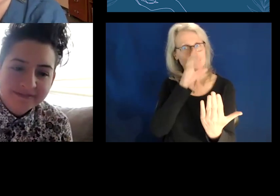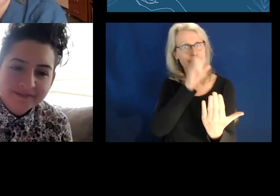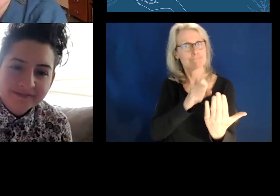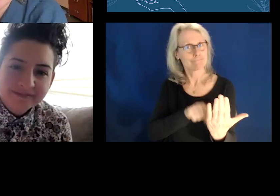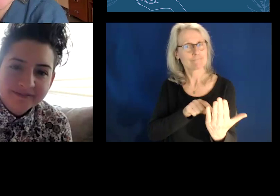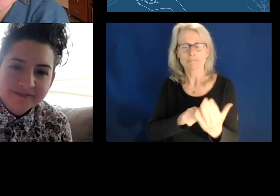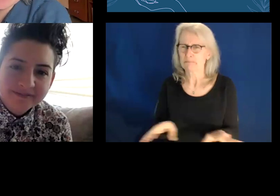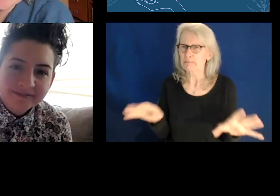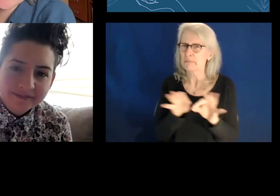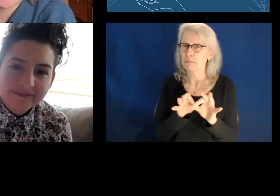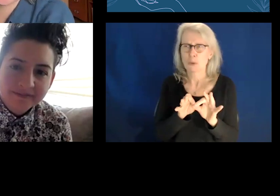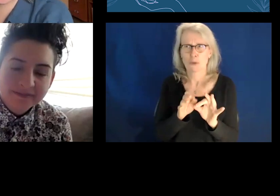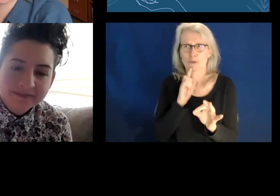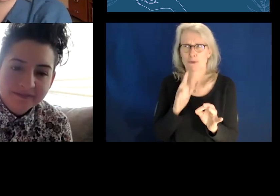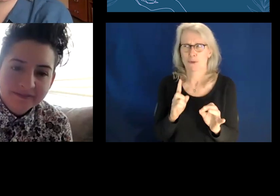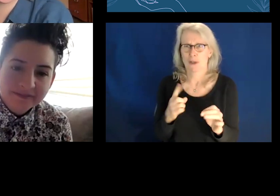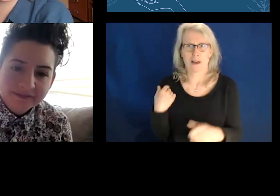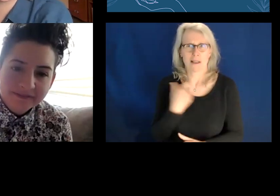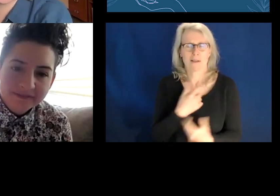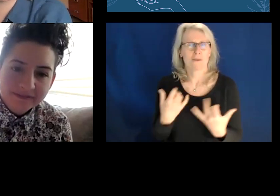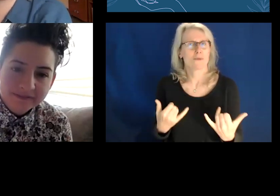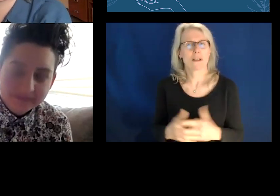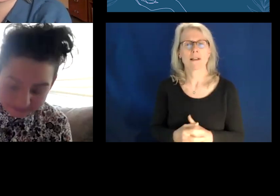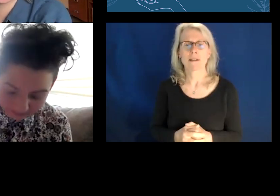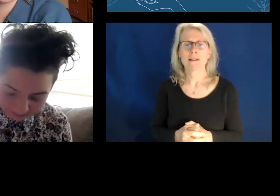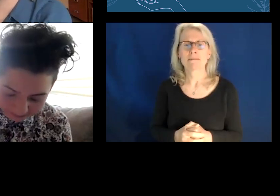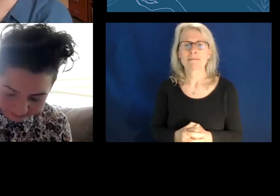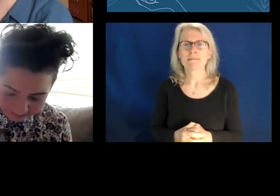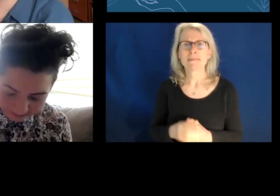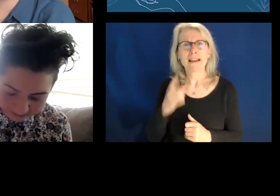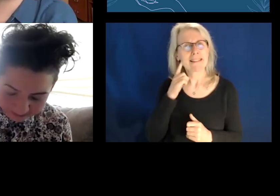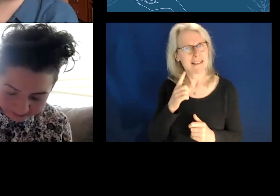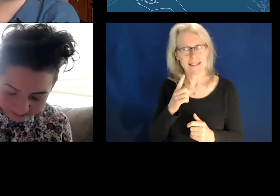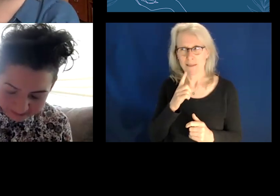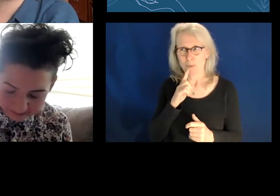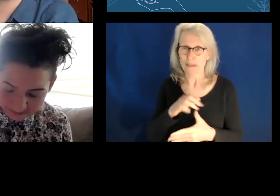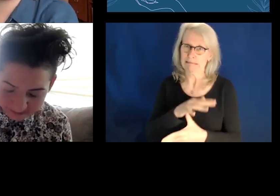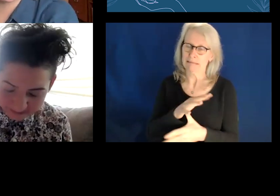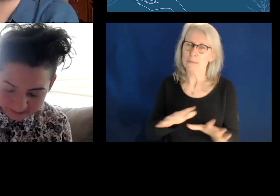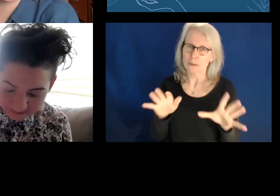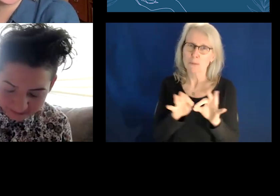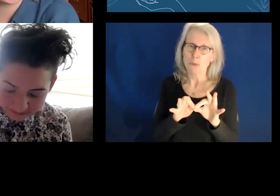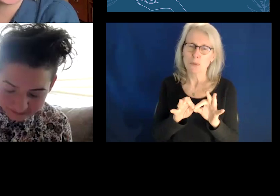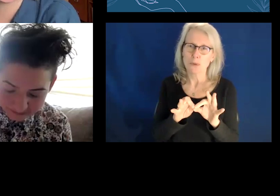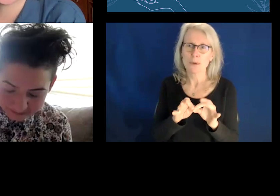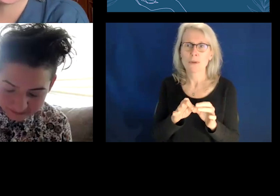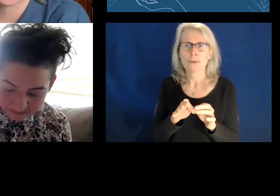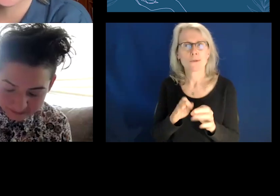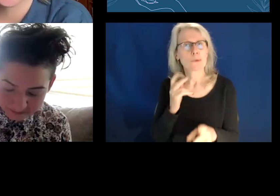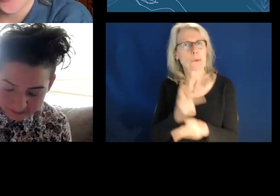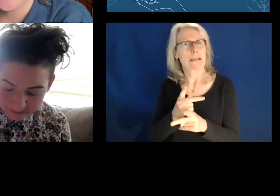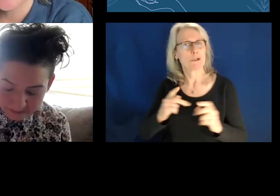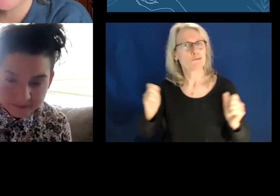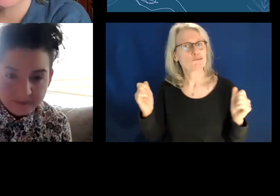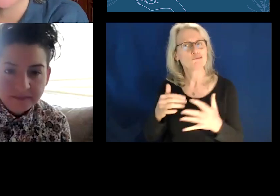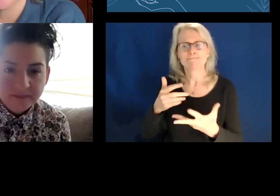and important and necessary. And I think right now it's hugely important for us to have opportunities for us to gather